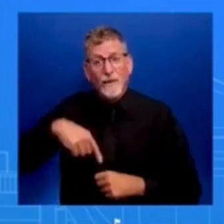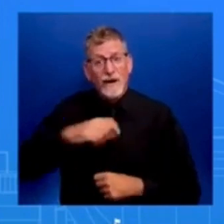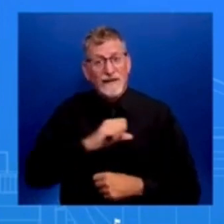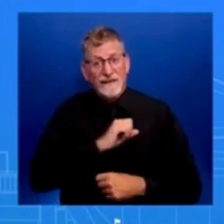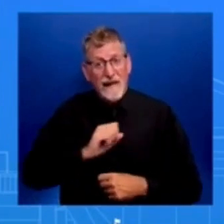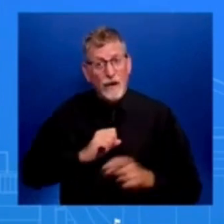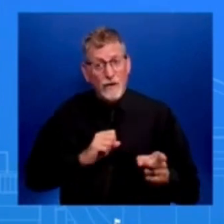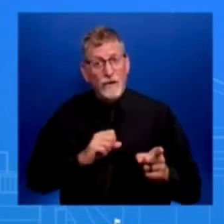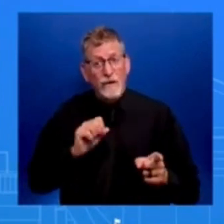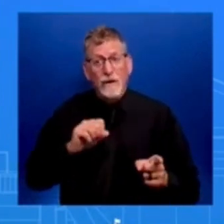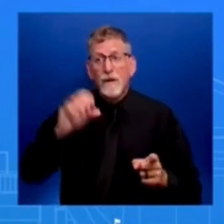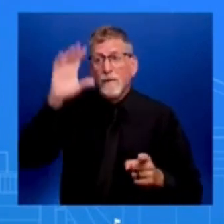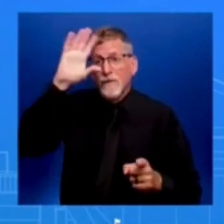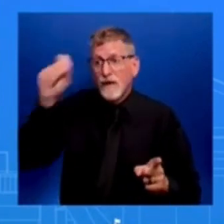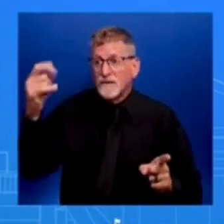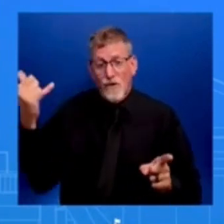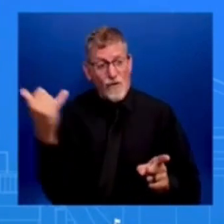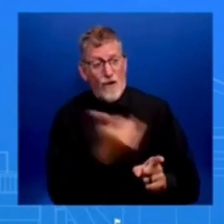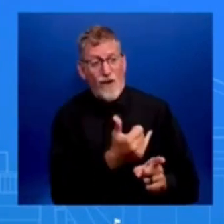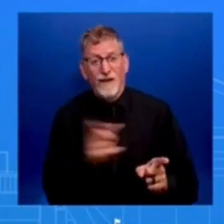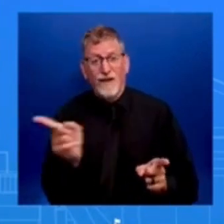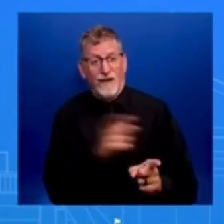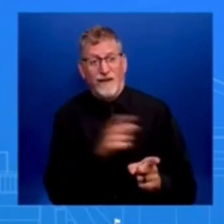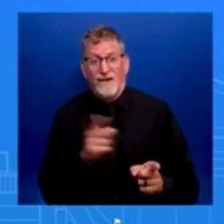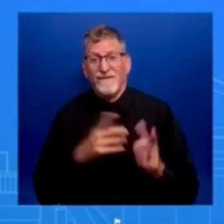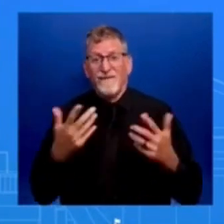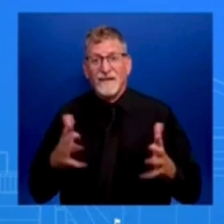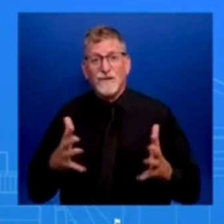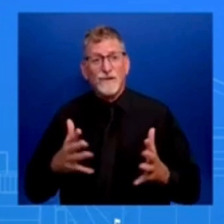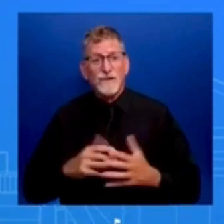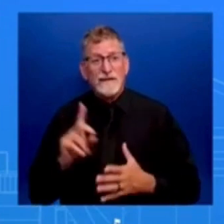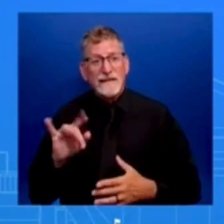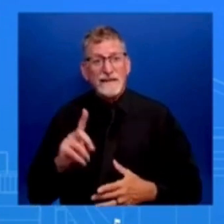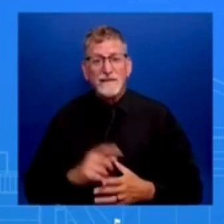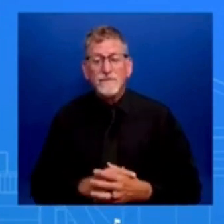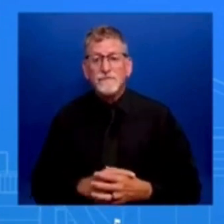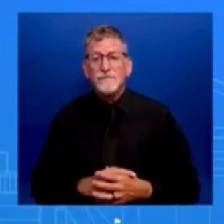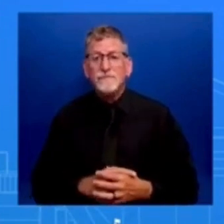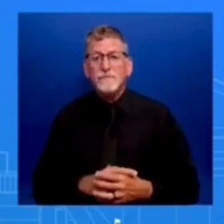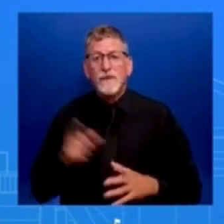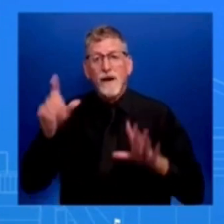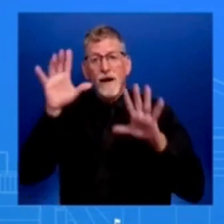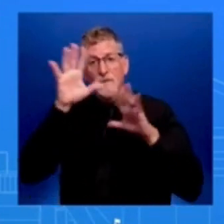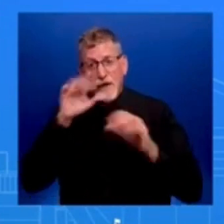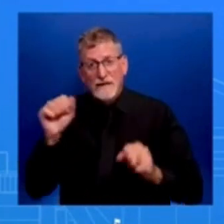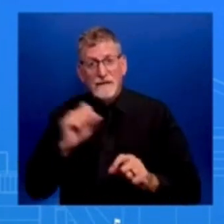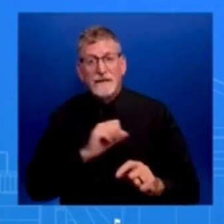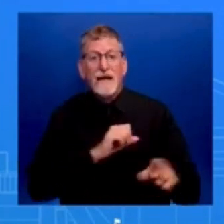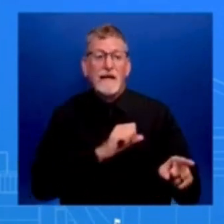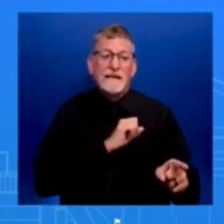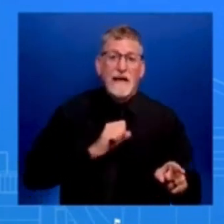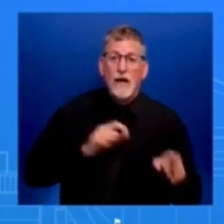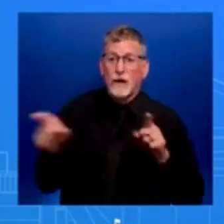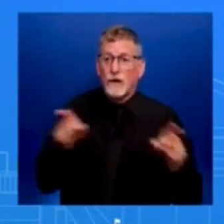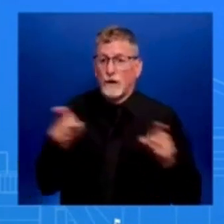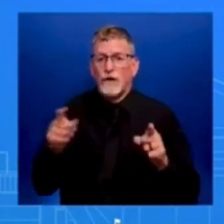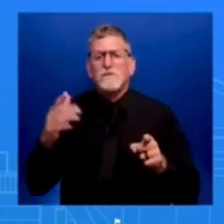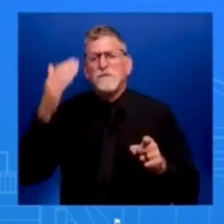certainly, you know, the President and the Senator have known each other for some time and have, as I mentioned to Sung